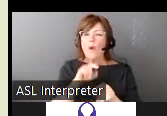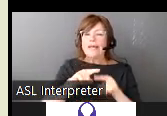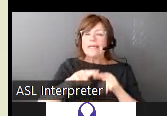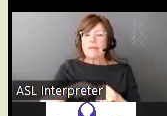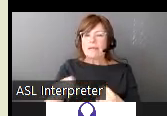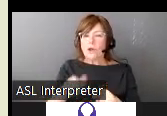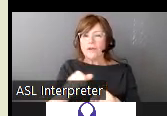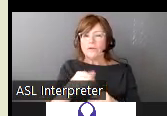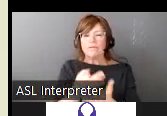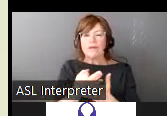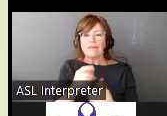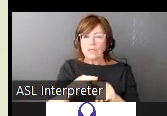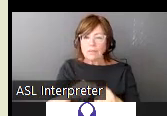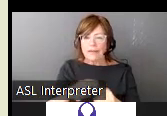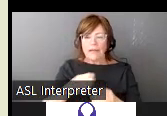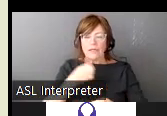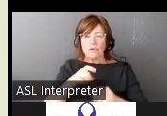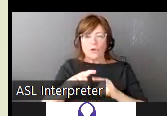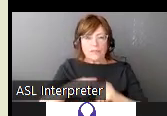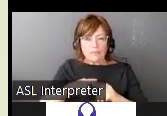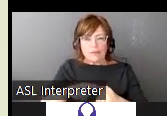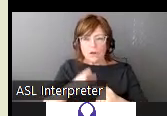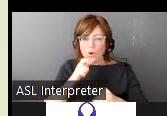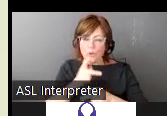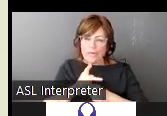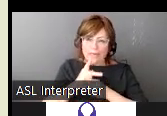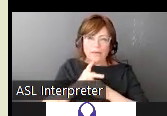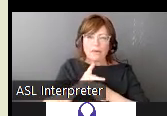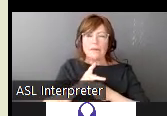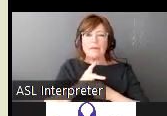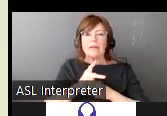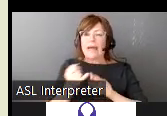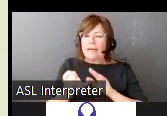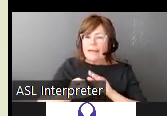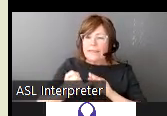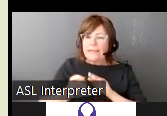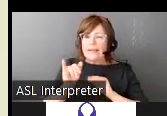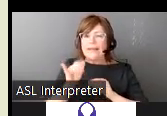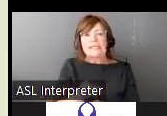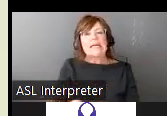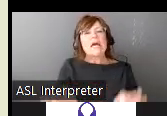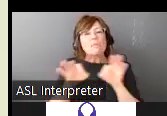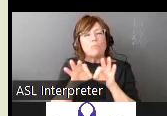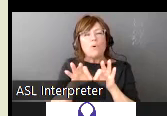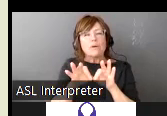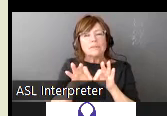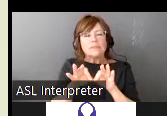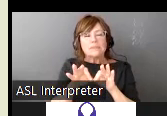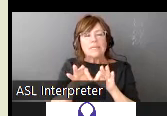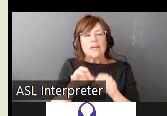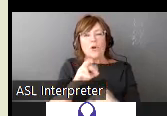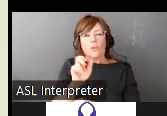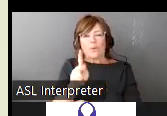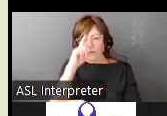financial dependence, emotional dependence on caregivers, and social isolation as important risk factors.